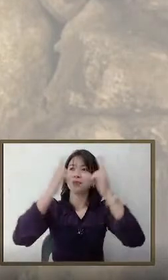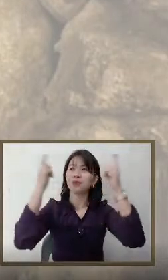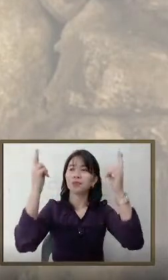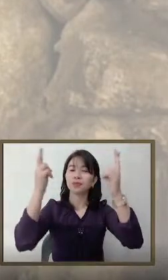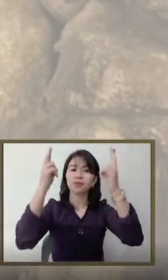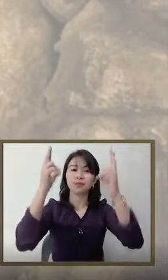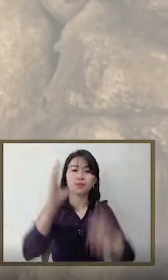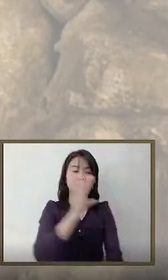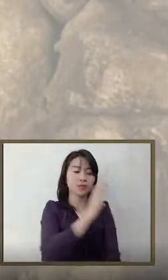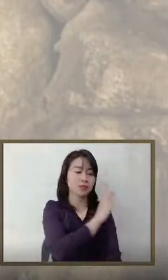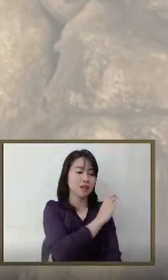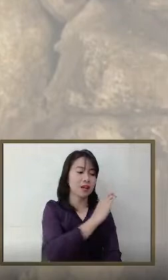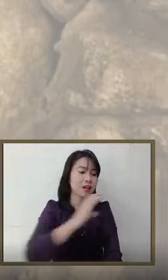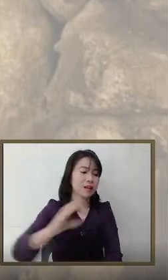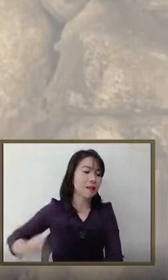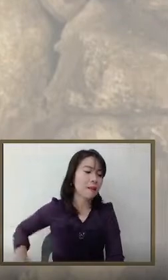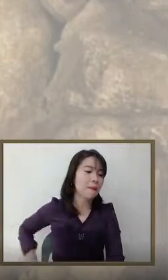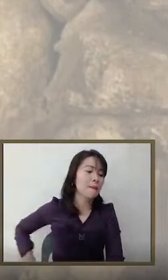Hallelujah.